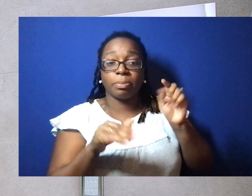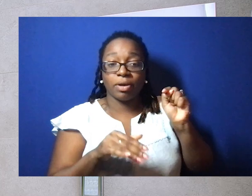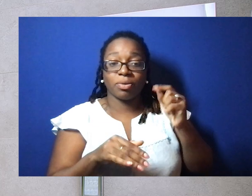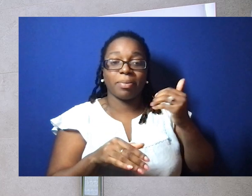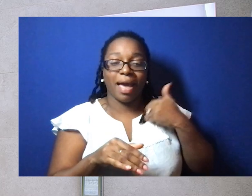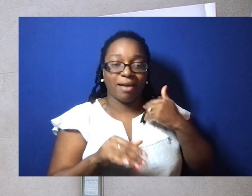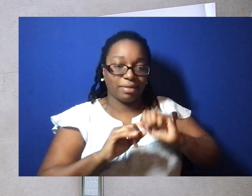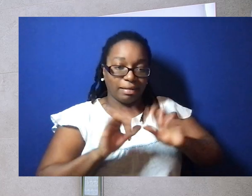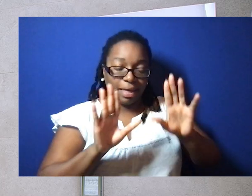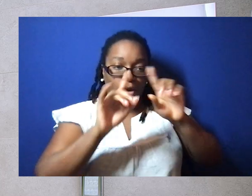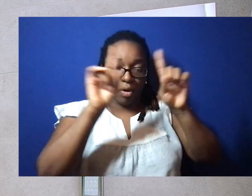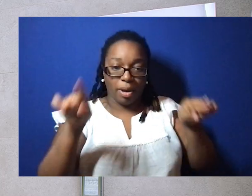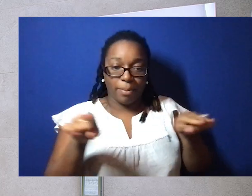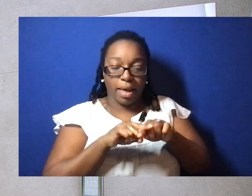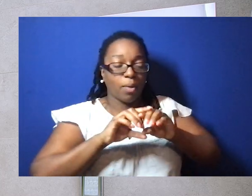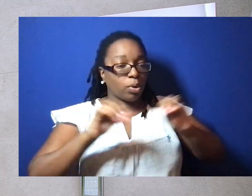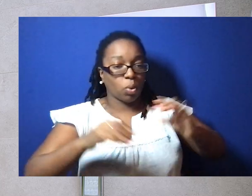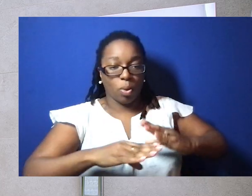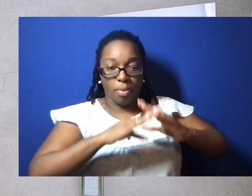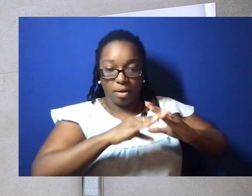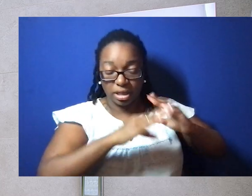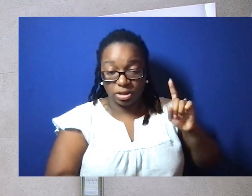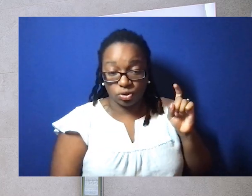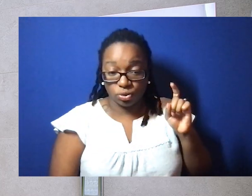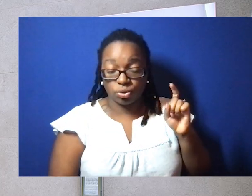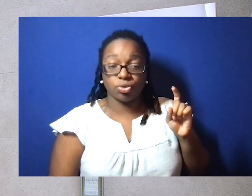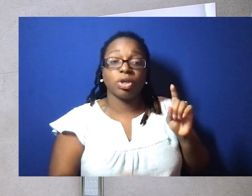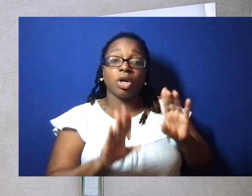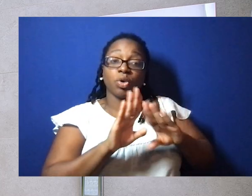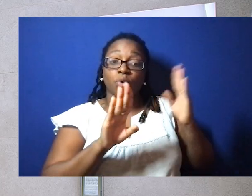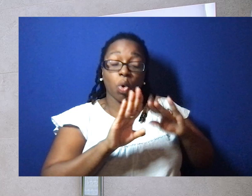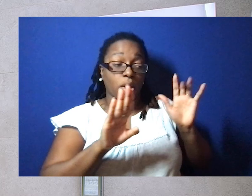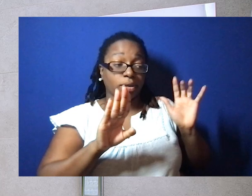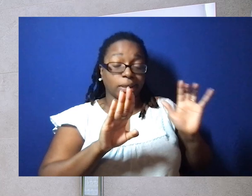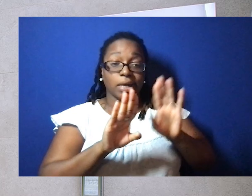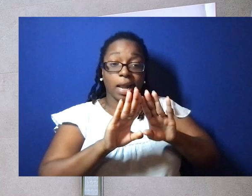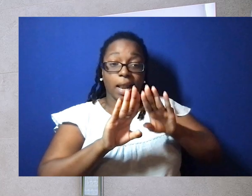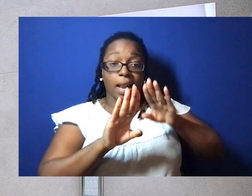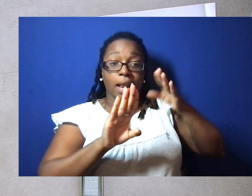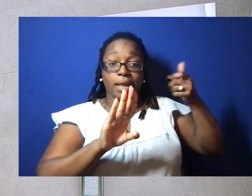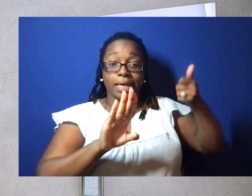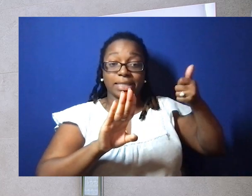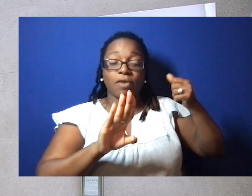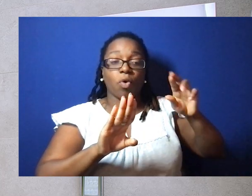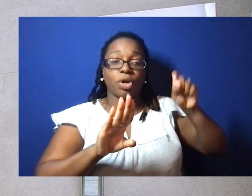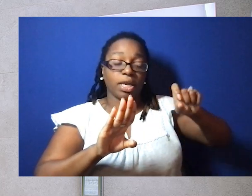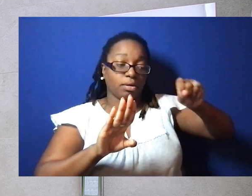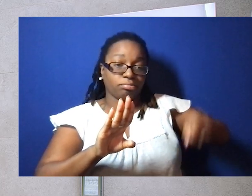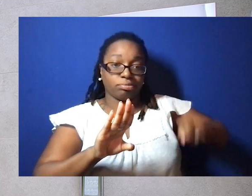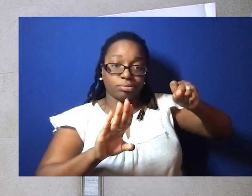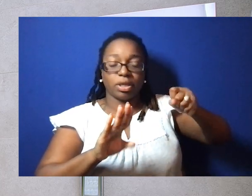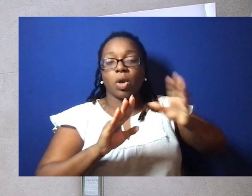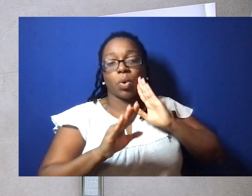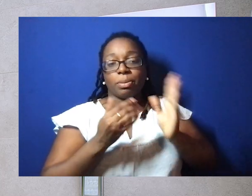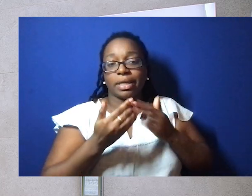a clear path of travel and no obstacles? Is the door automatic or does it have an accessible handle and is easy to